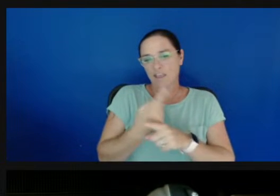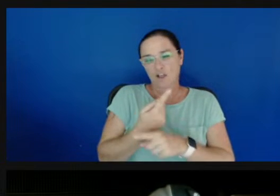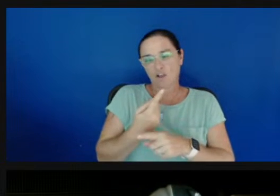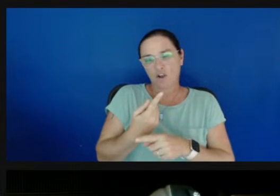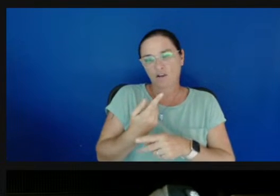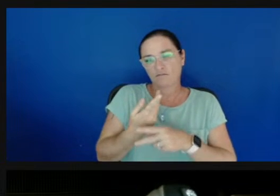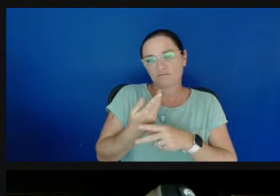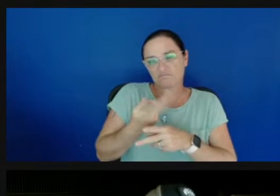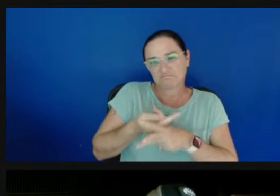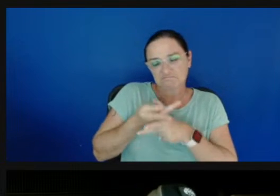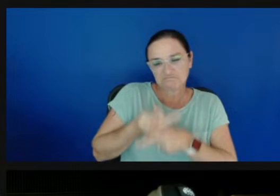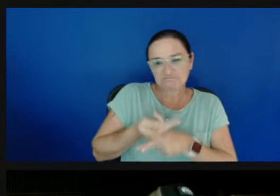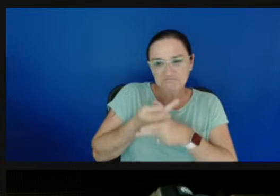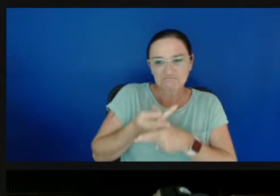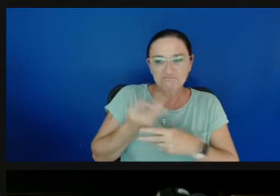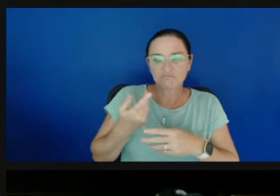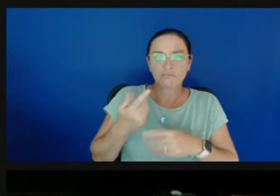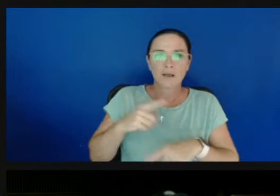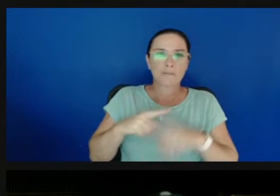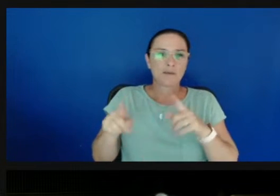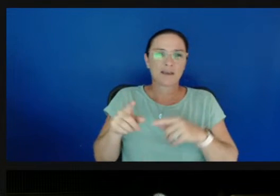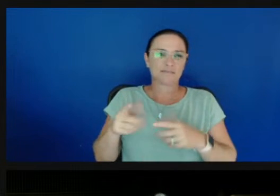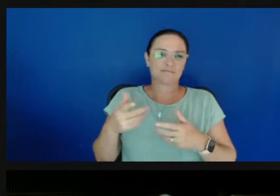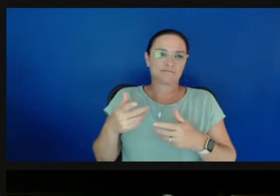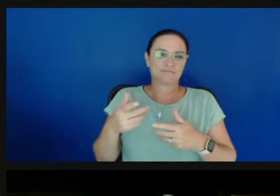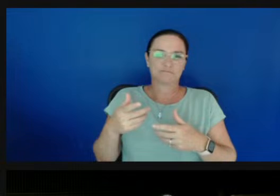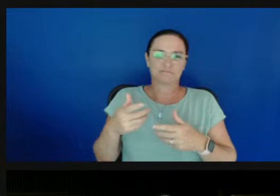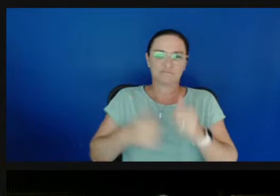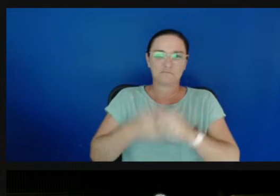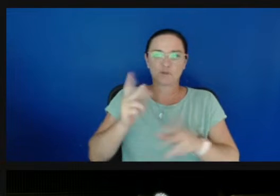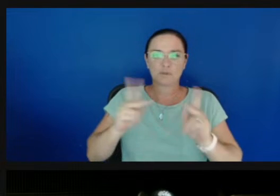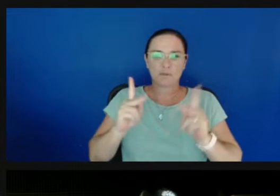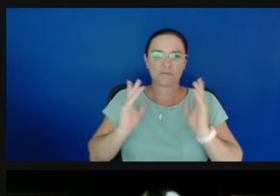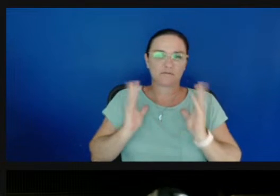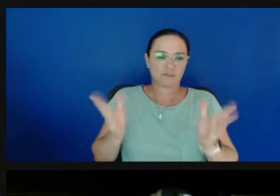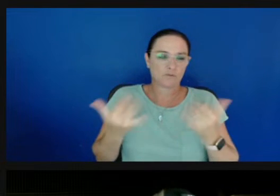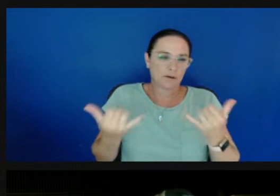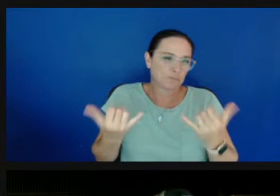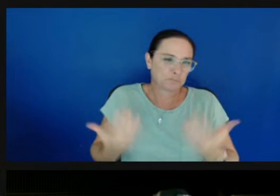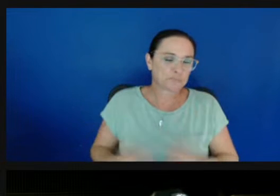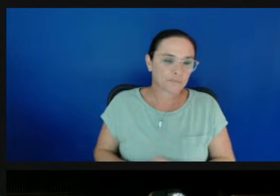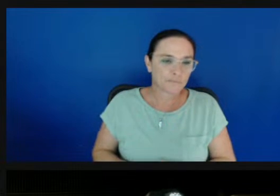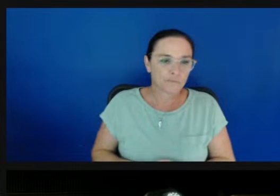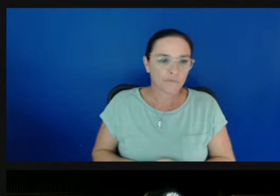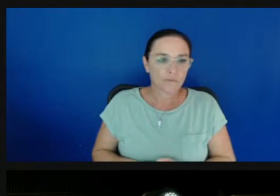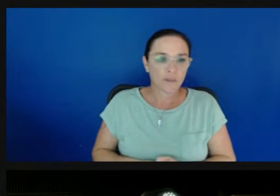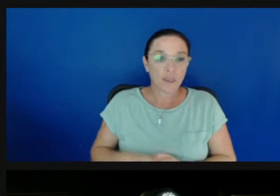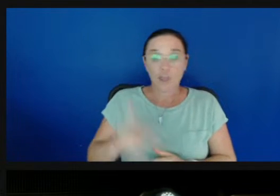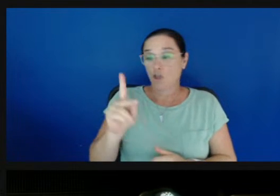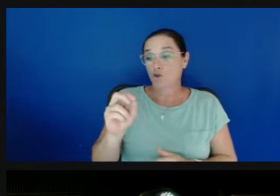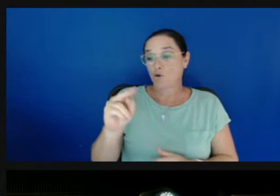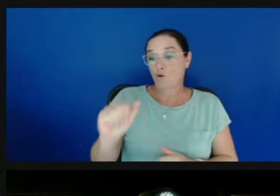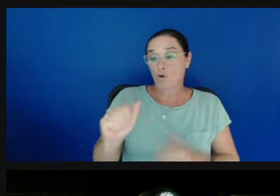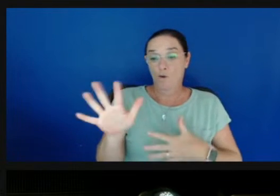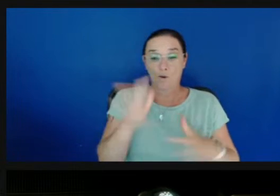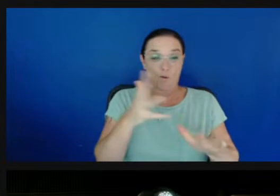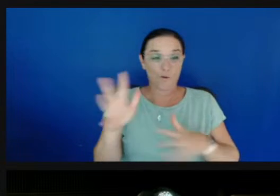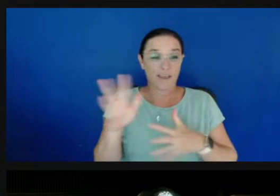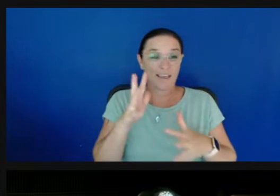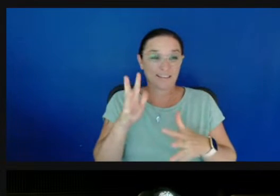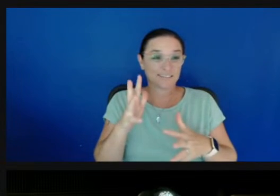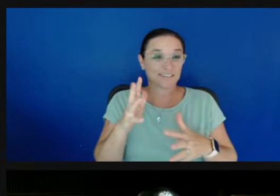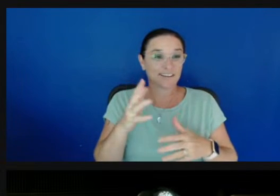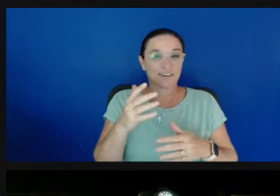people do not have much to concern themselves with. Even though the Kona winds recently have brought the smell of